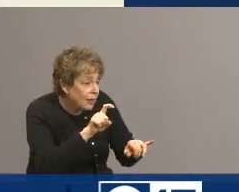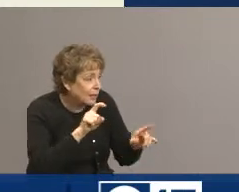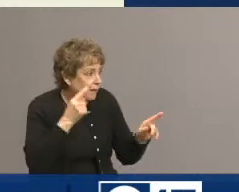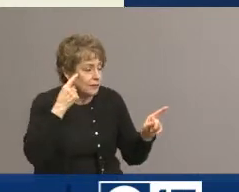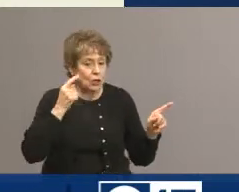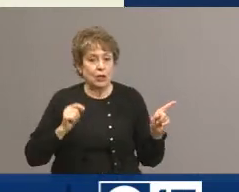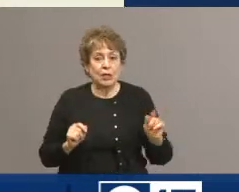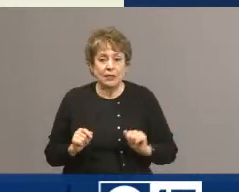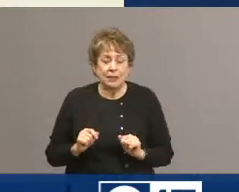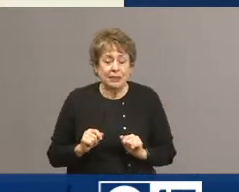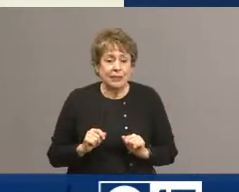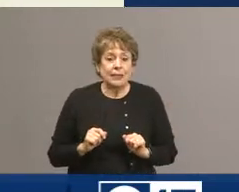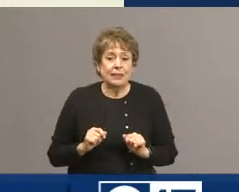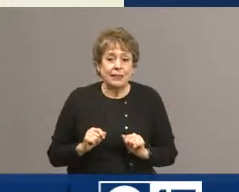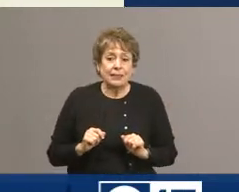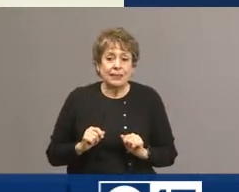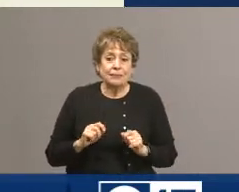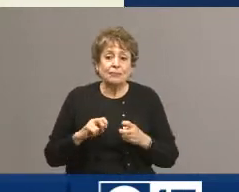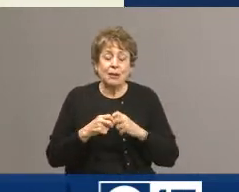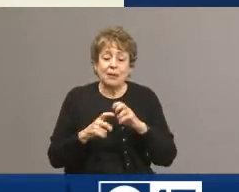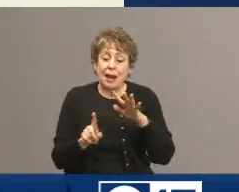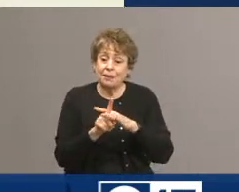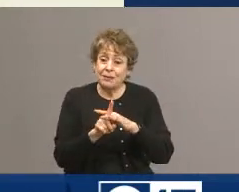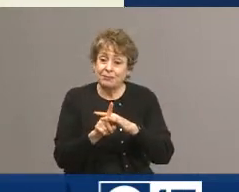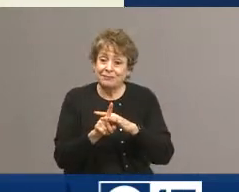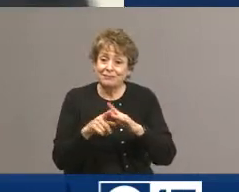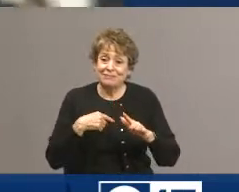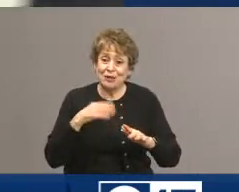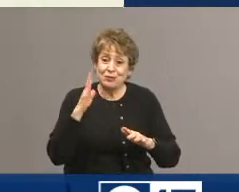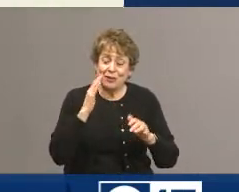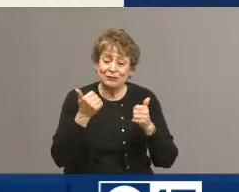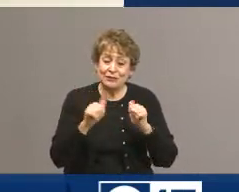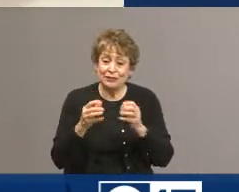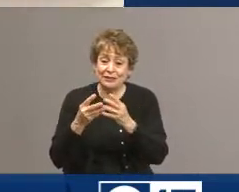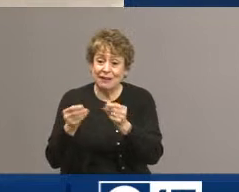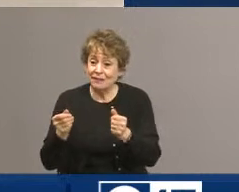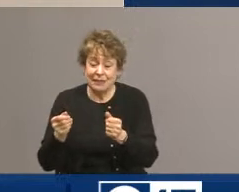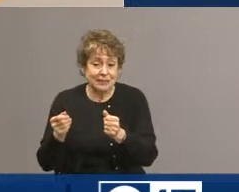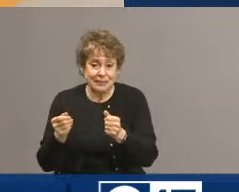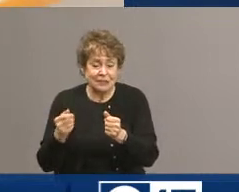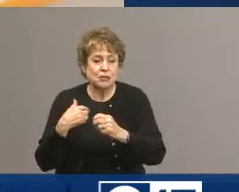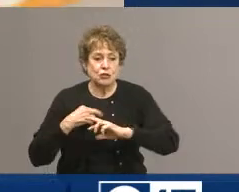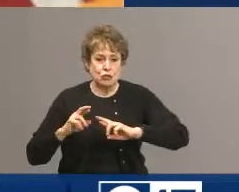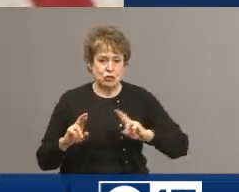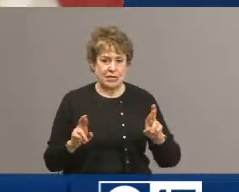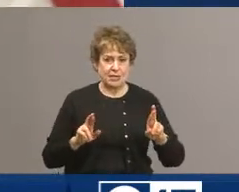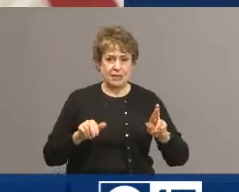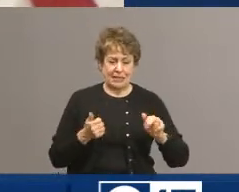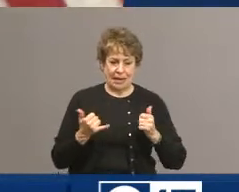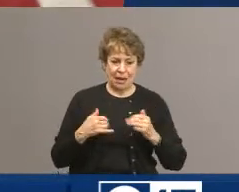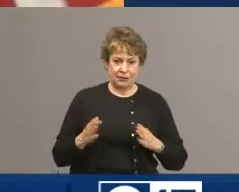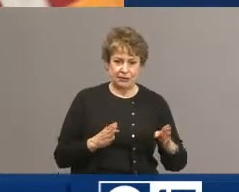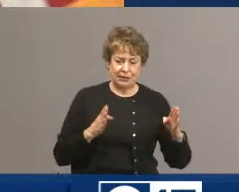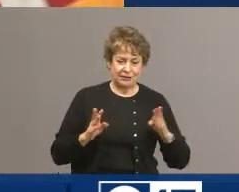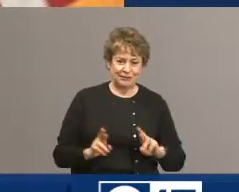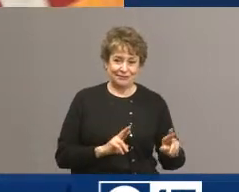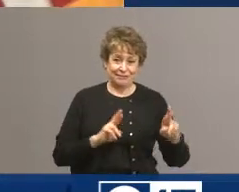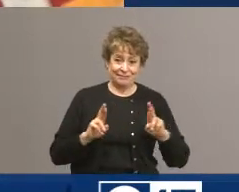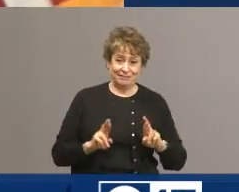or speculate, but to prepare. Do you want to talk a little bit on testing, please? Sure. So there's a couple of